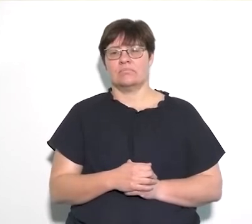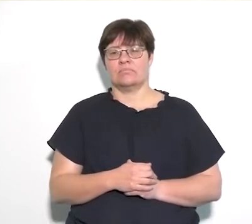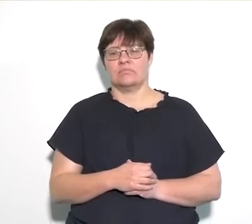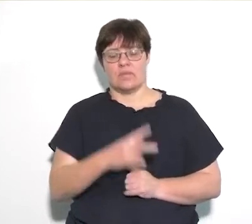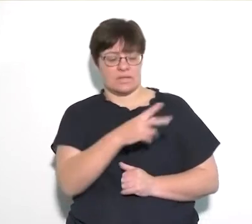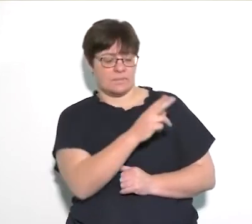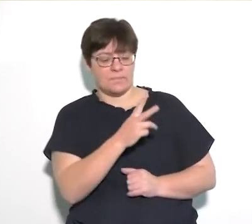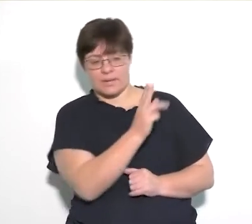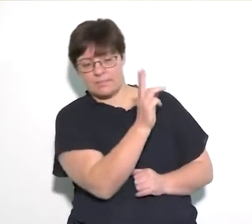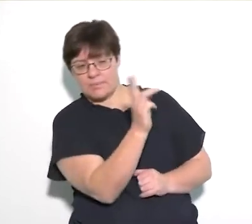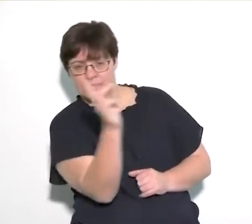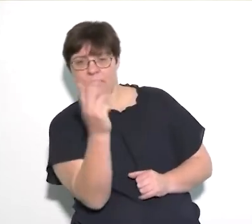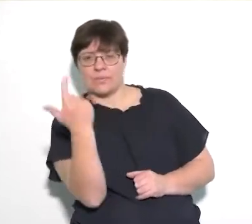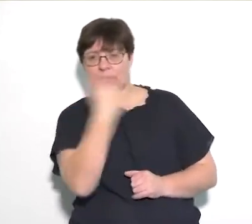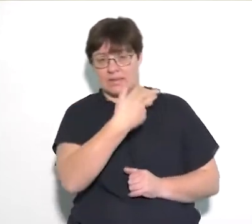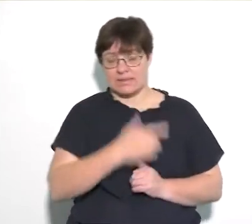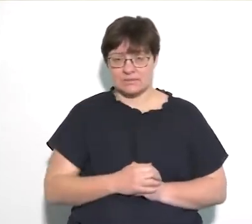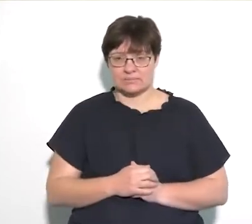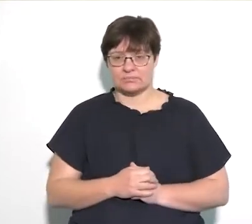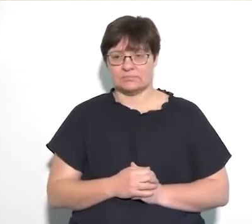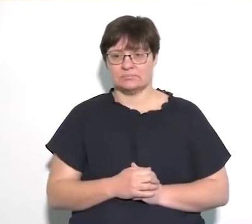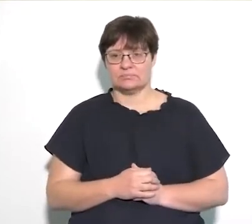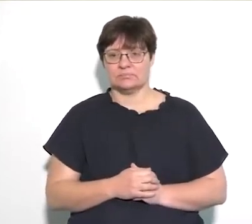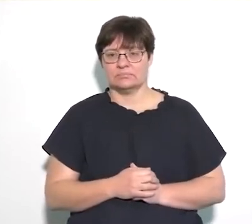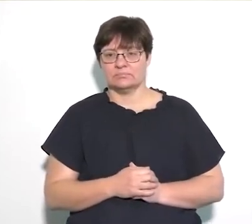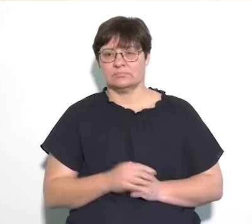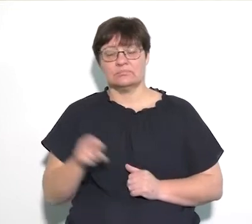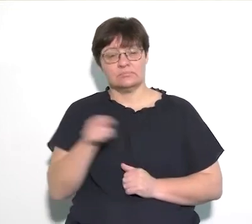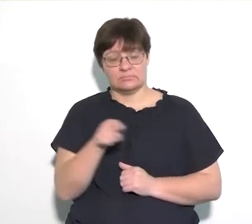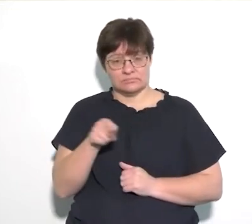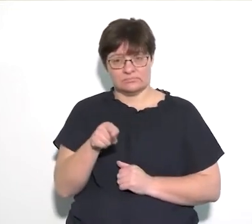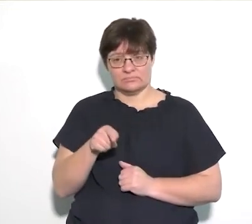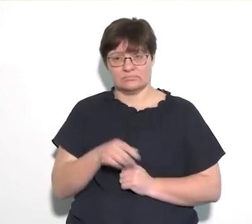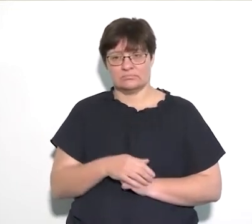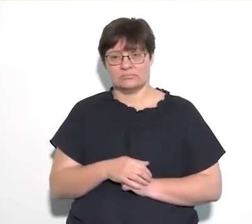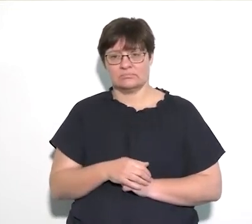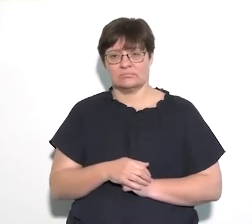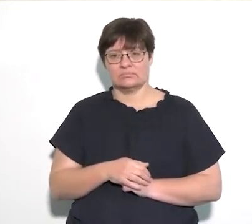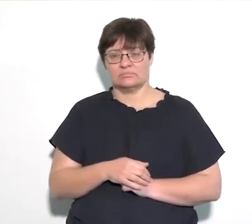and to snip that bit off. And here there's a little edge that is